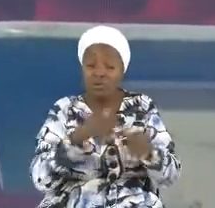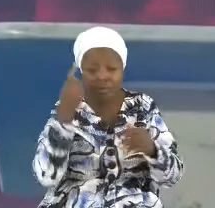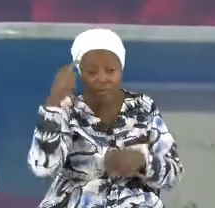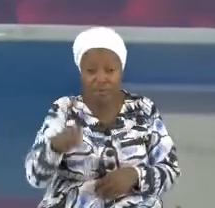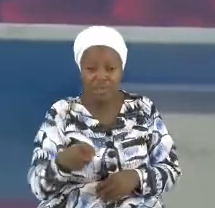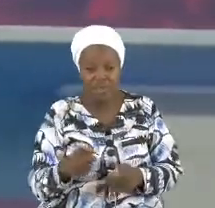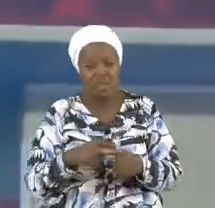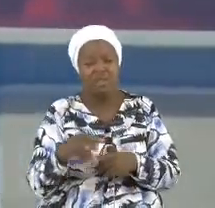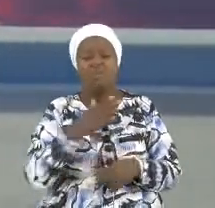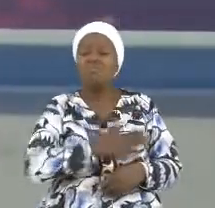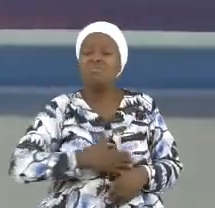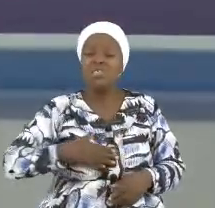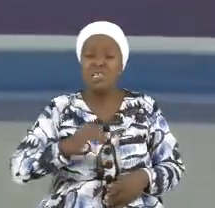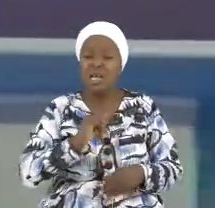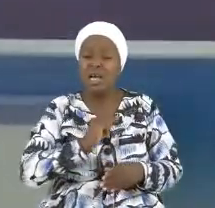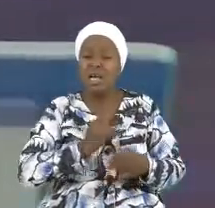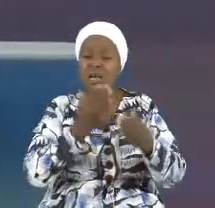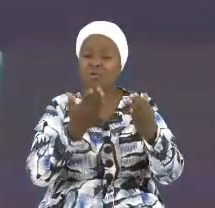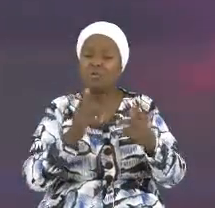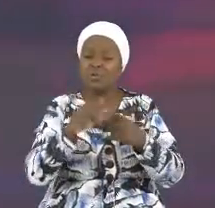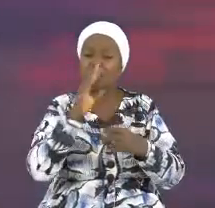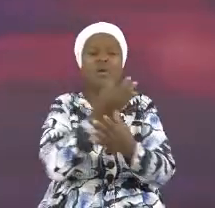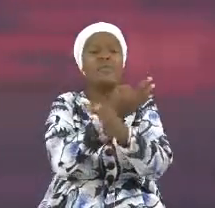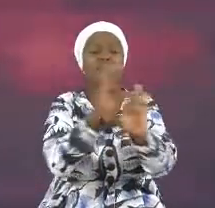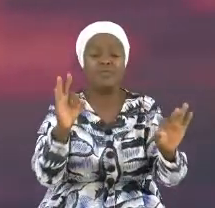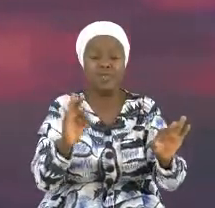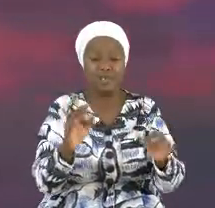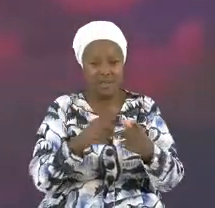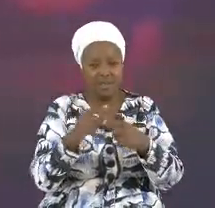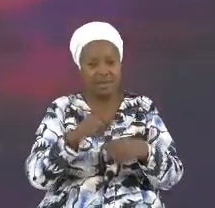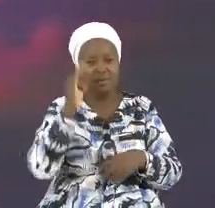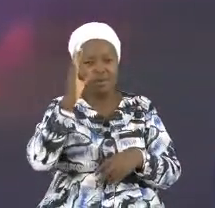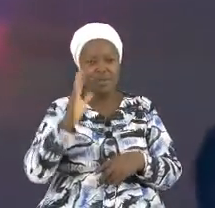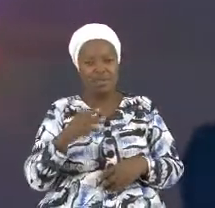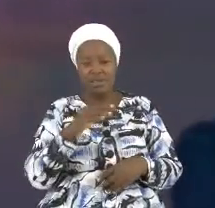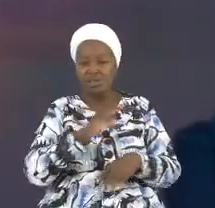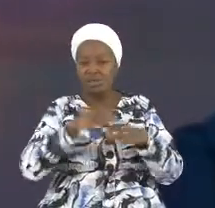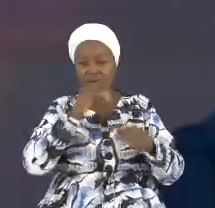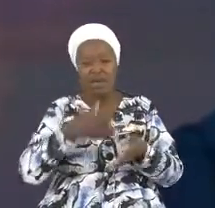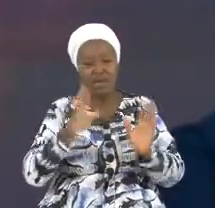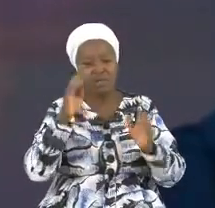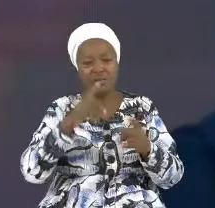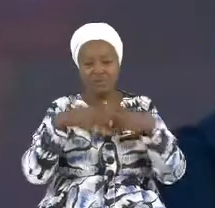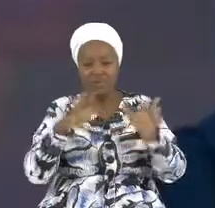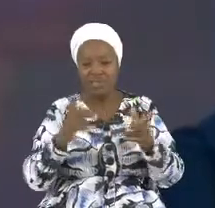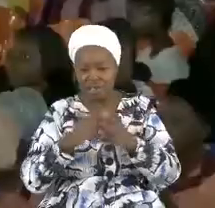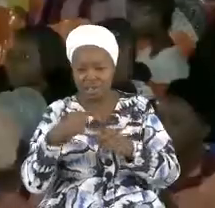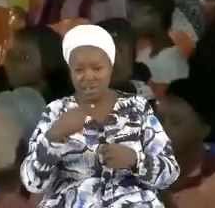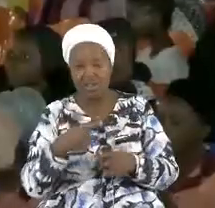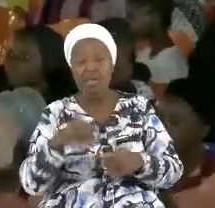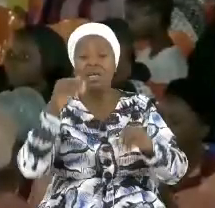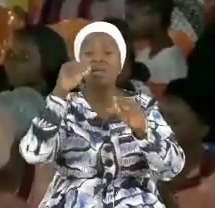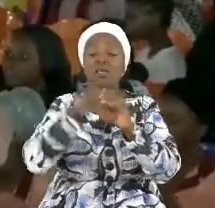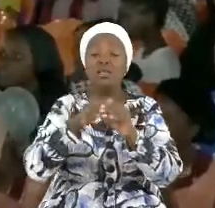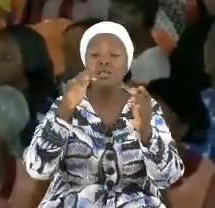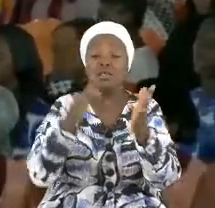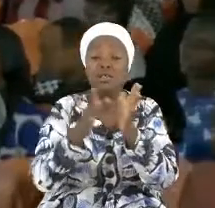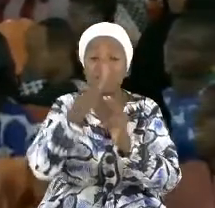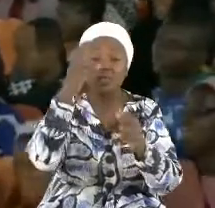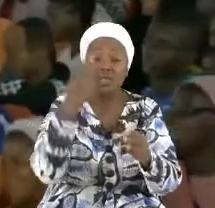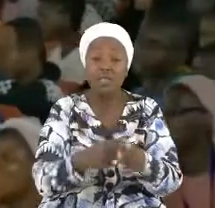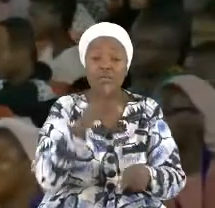I said, I didn't even allow him to finish. I said, in Jesus' name, you are free.